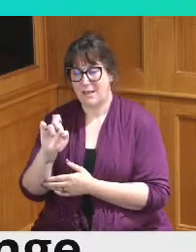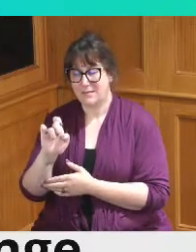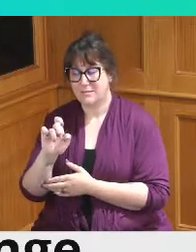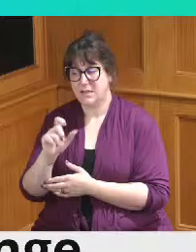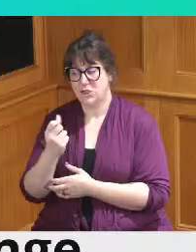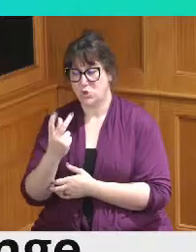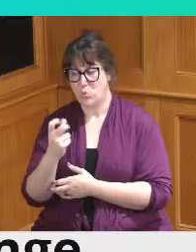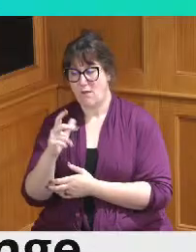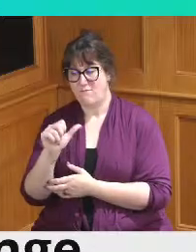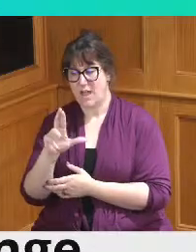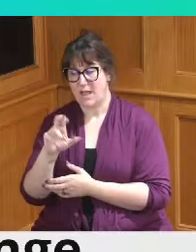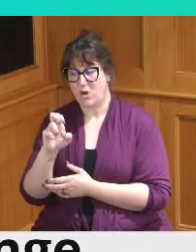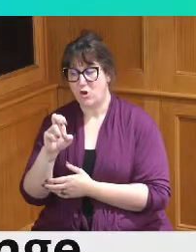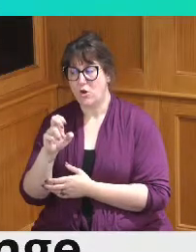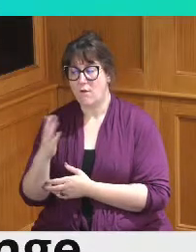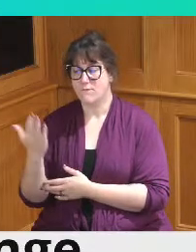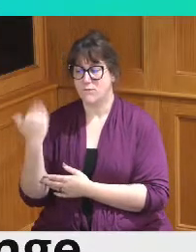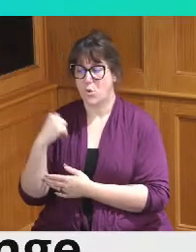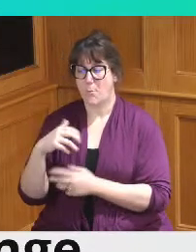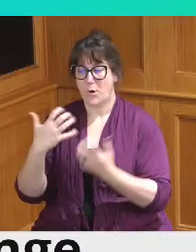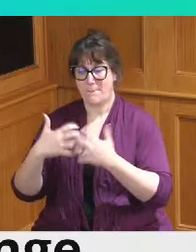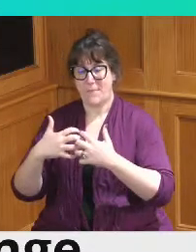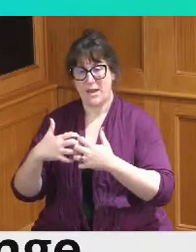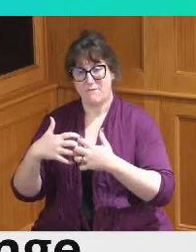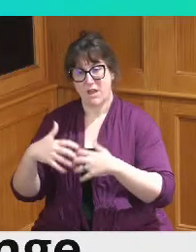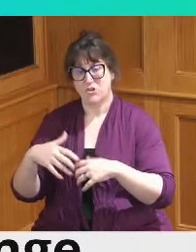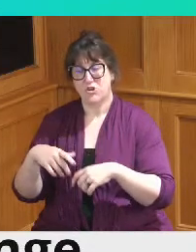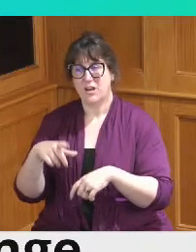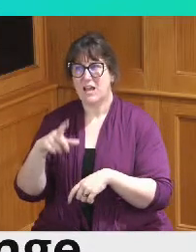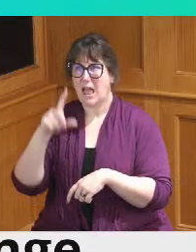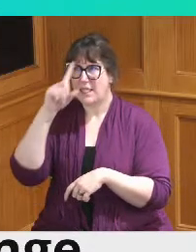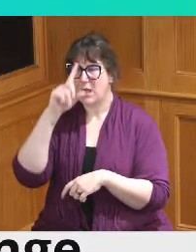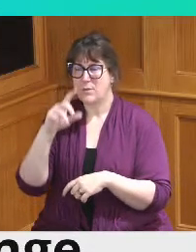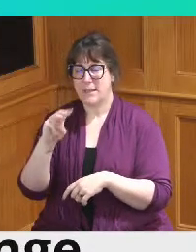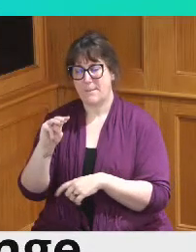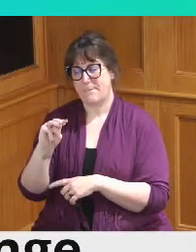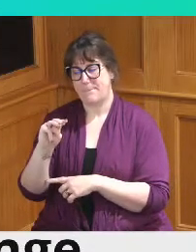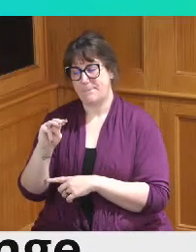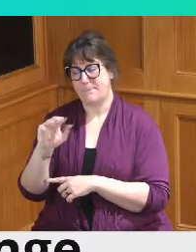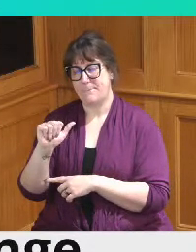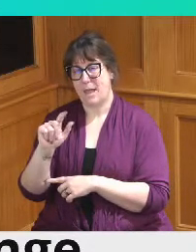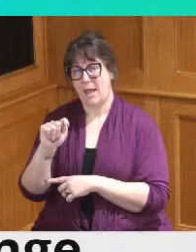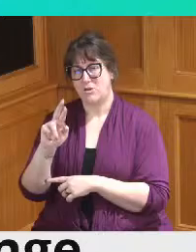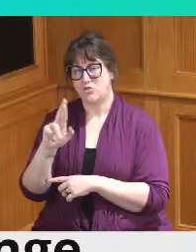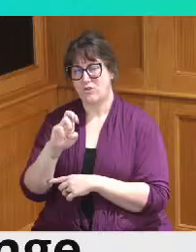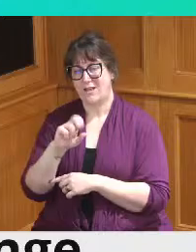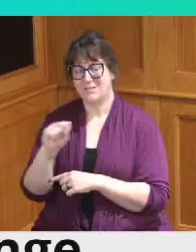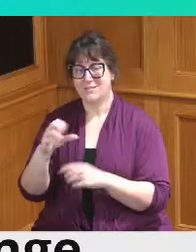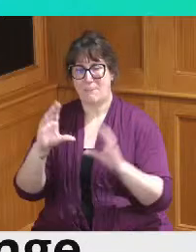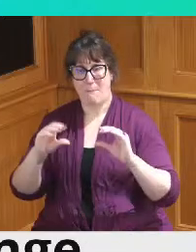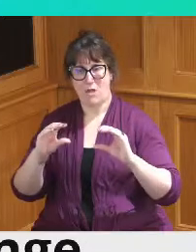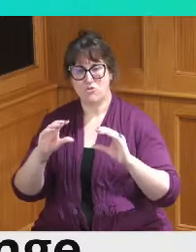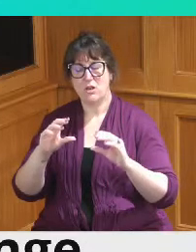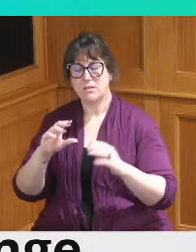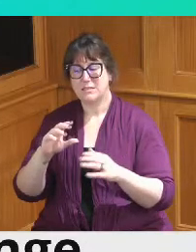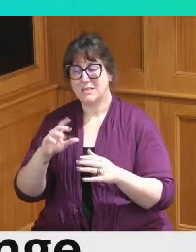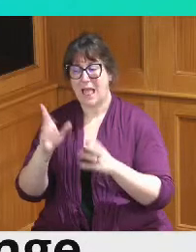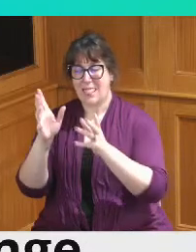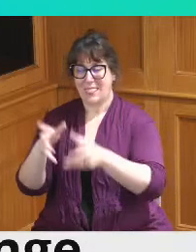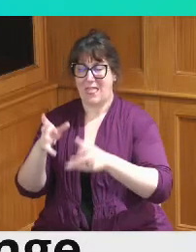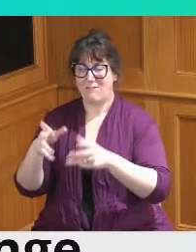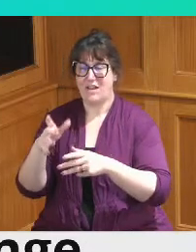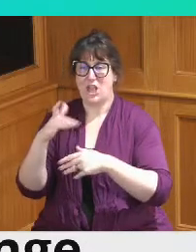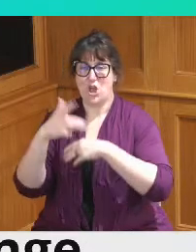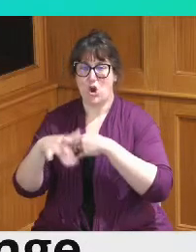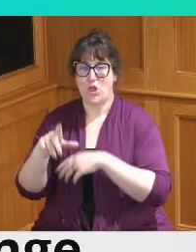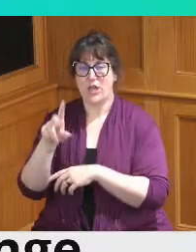and Foster mattress company's campus, vacated in the early 2000s. The village